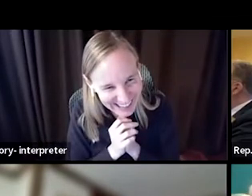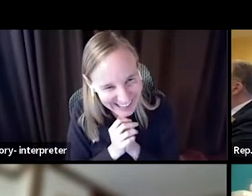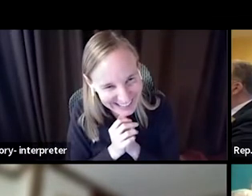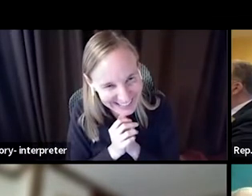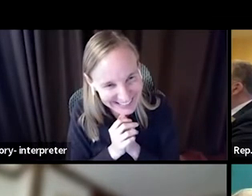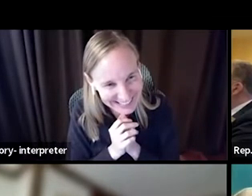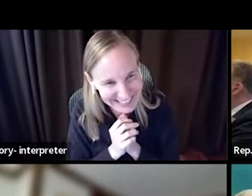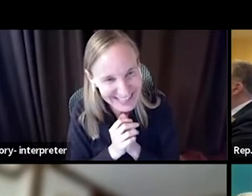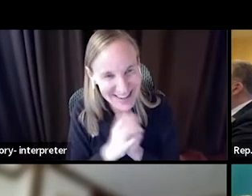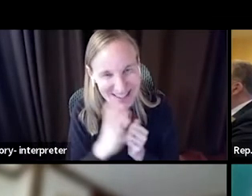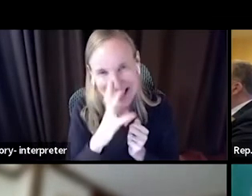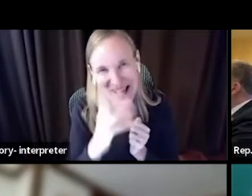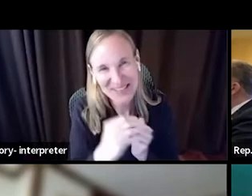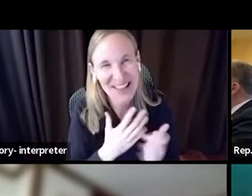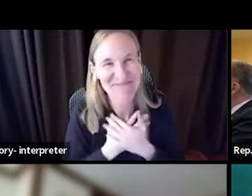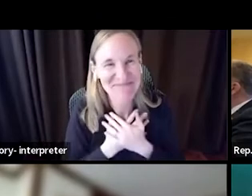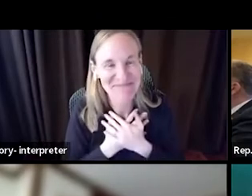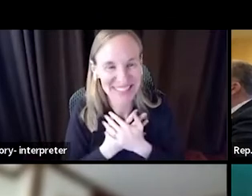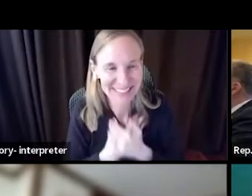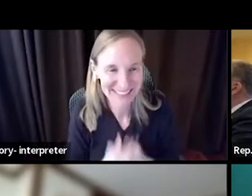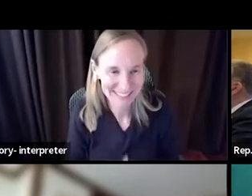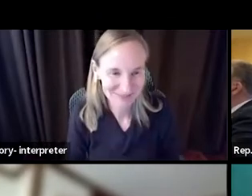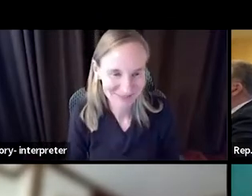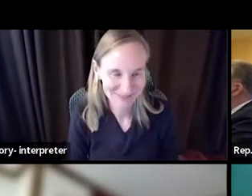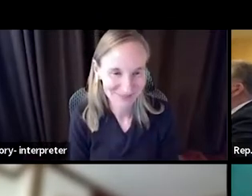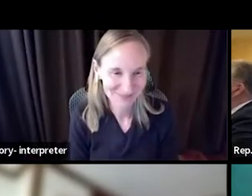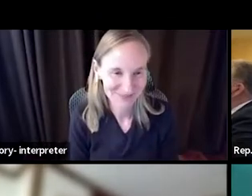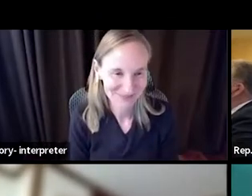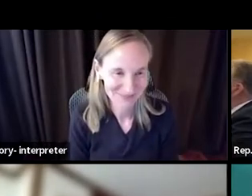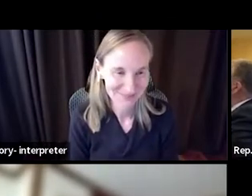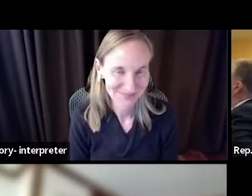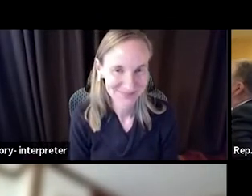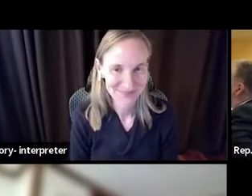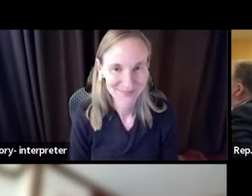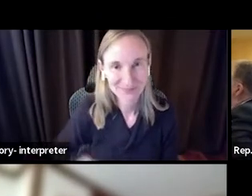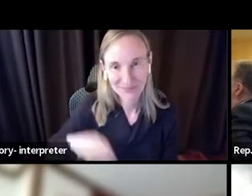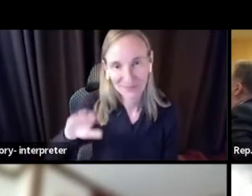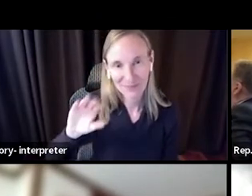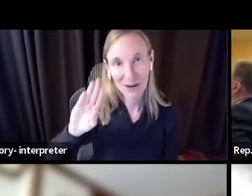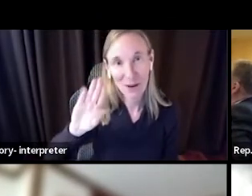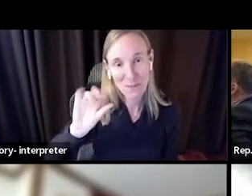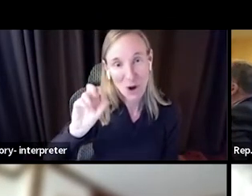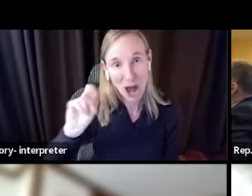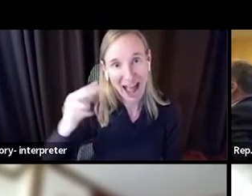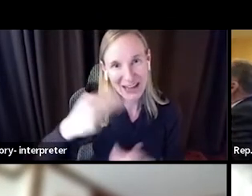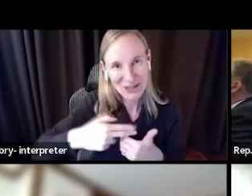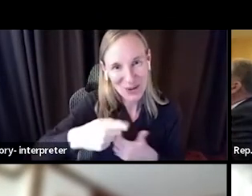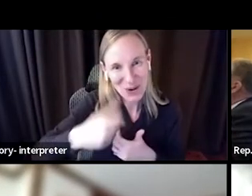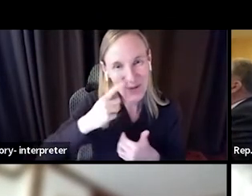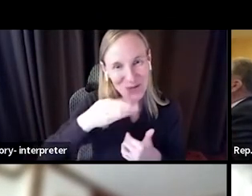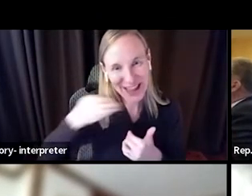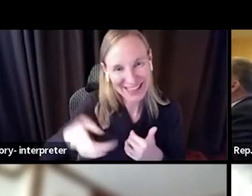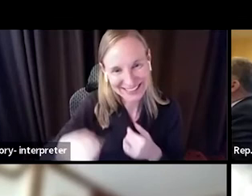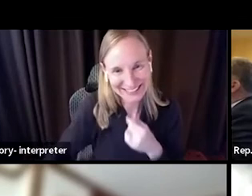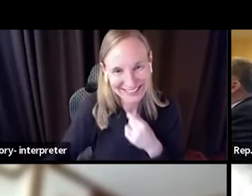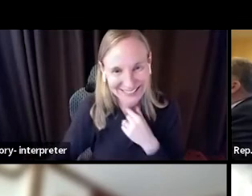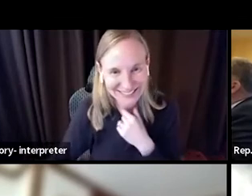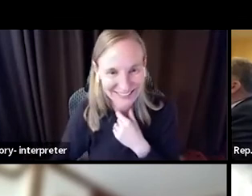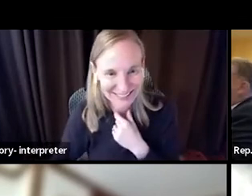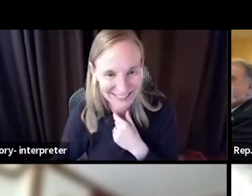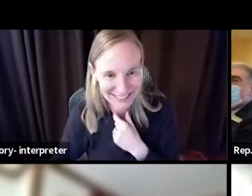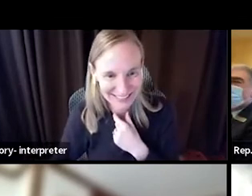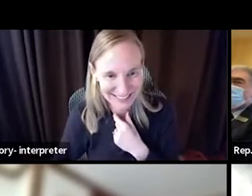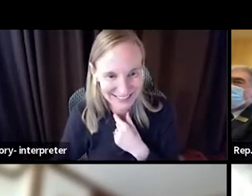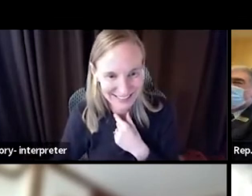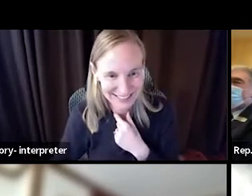Really lovely. Really lovely. Did Brian join you? Oh no, he's right next to you. That's lovely,